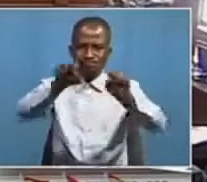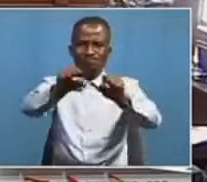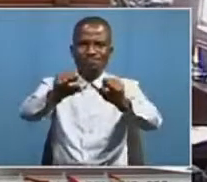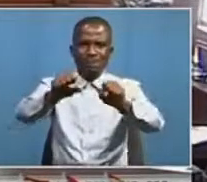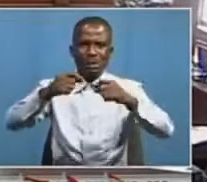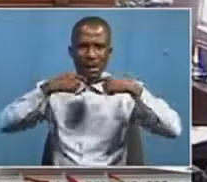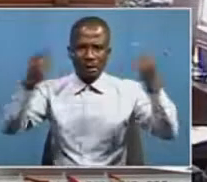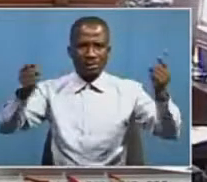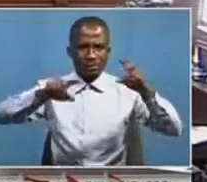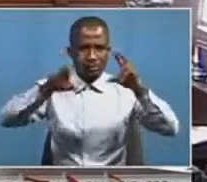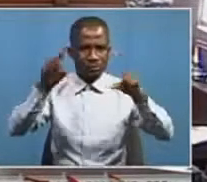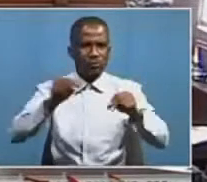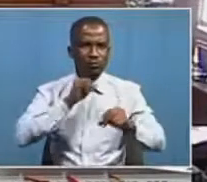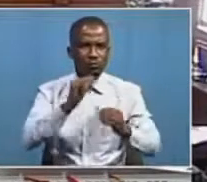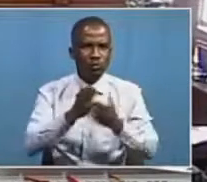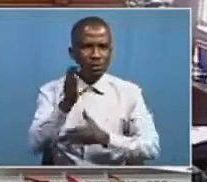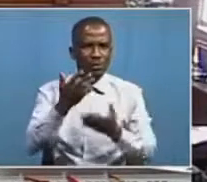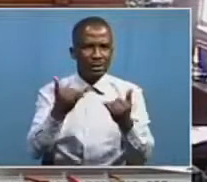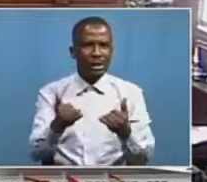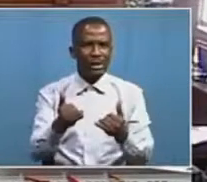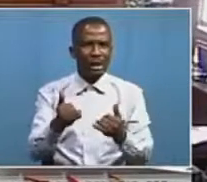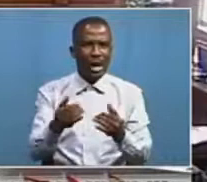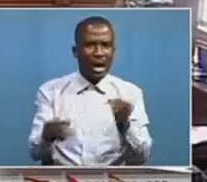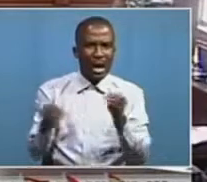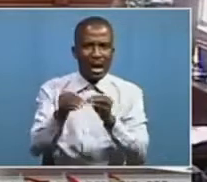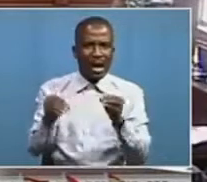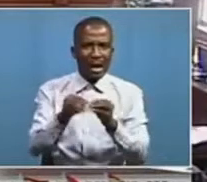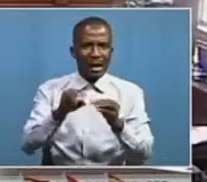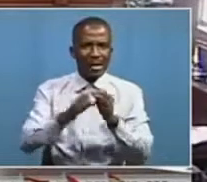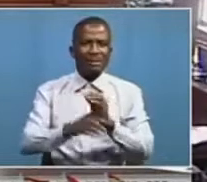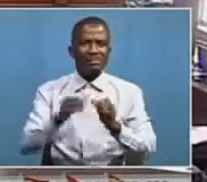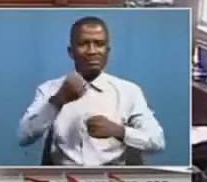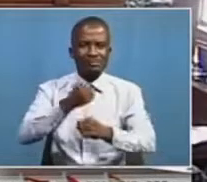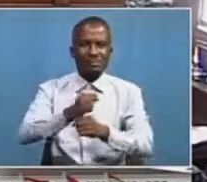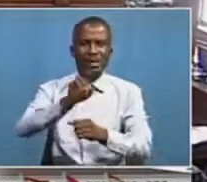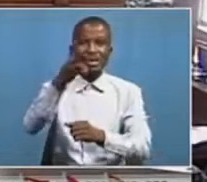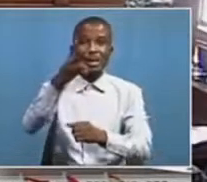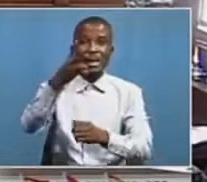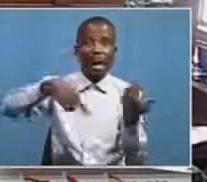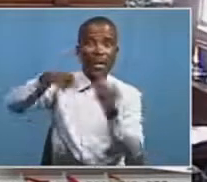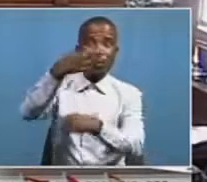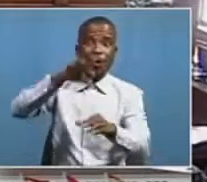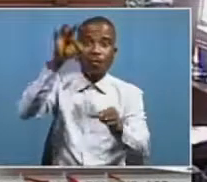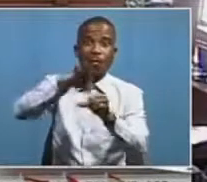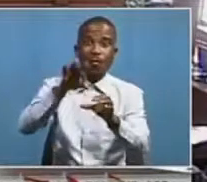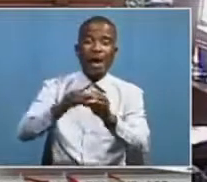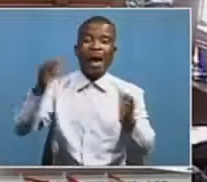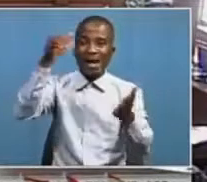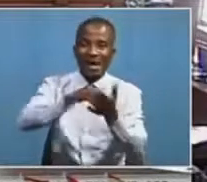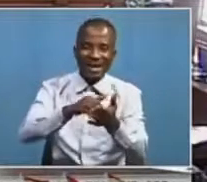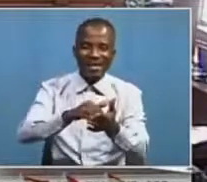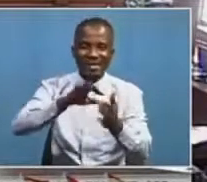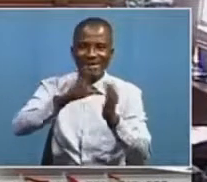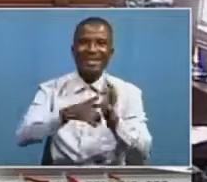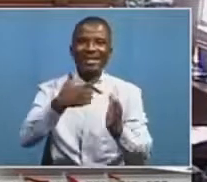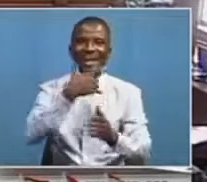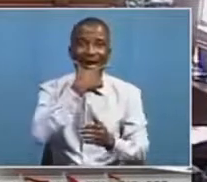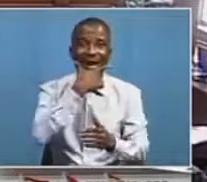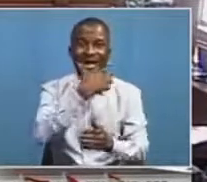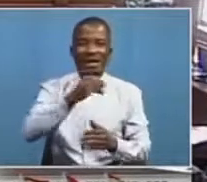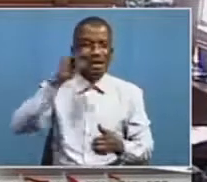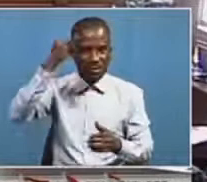CI 135, and a further order to organize a fresh rerun between the petitioner and the second respondent in compliance